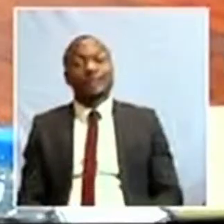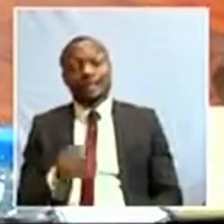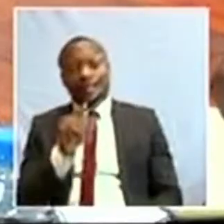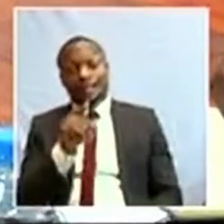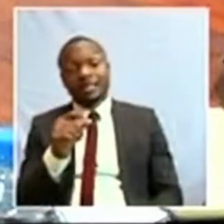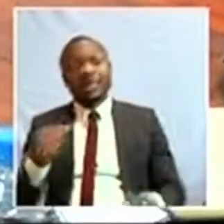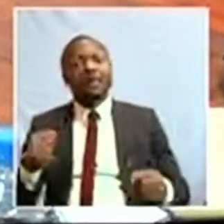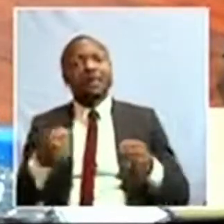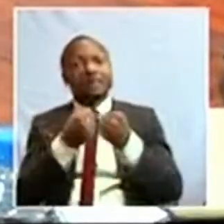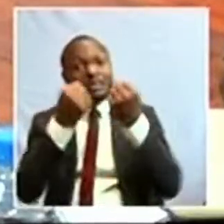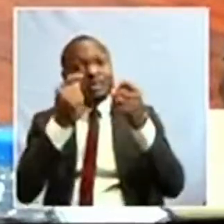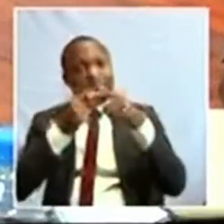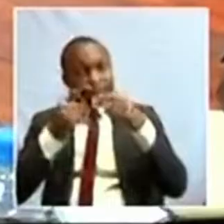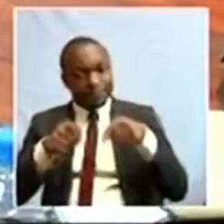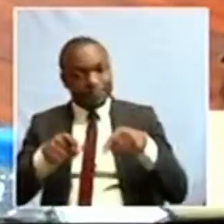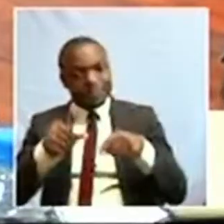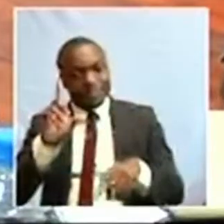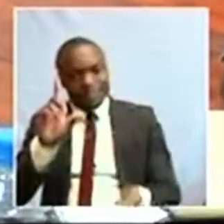accident happened in